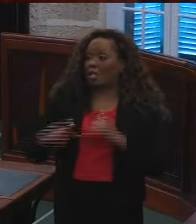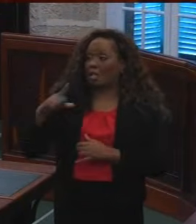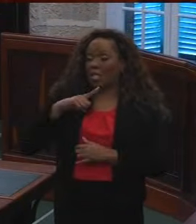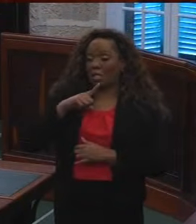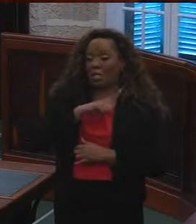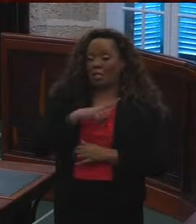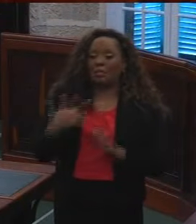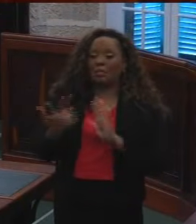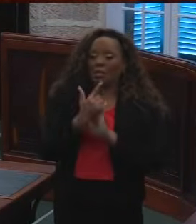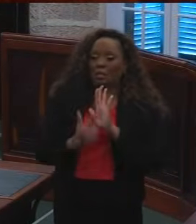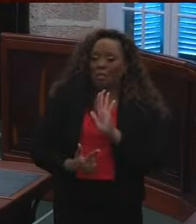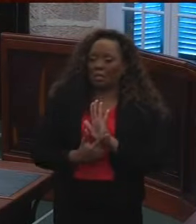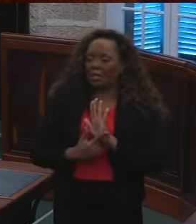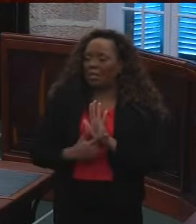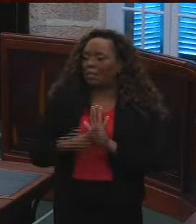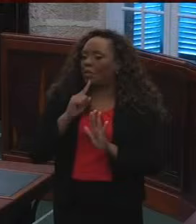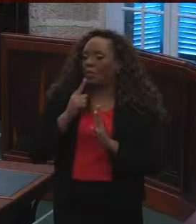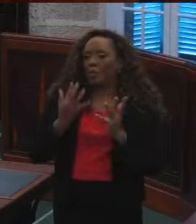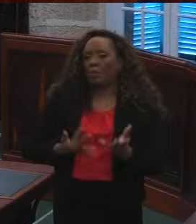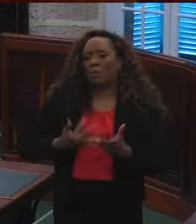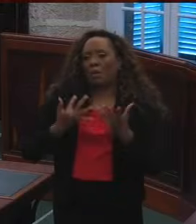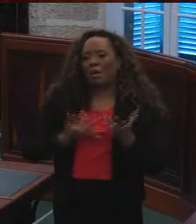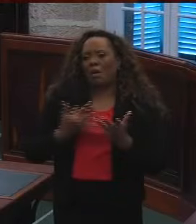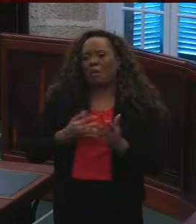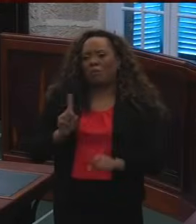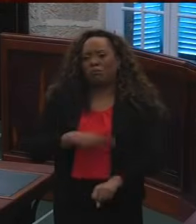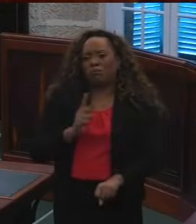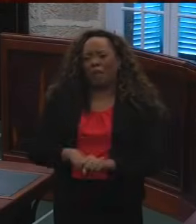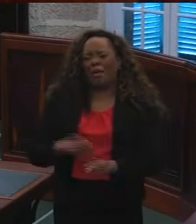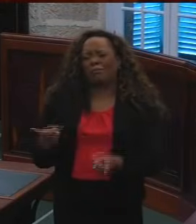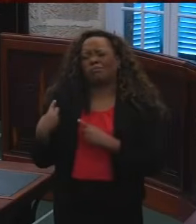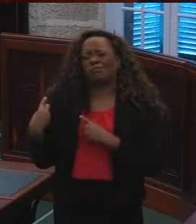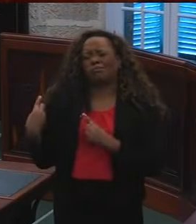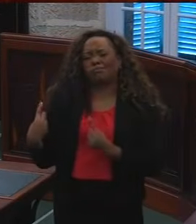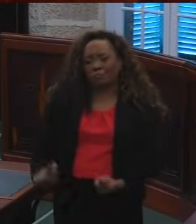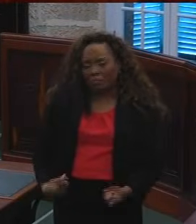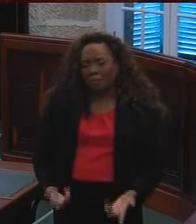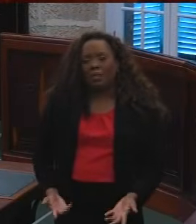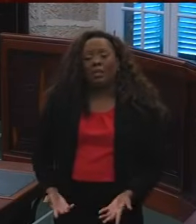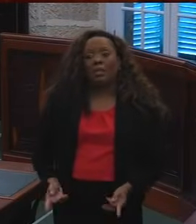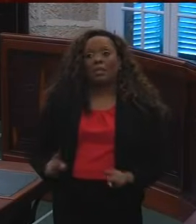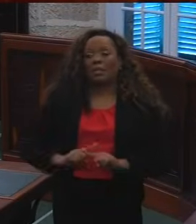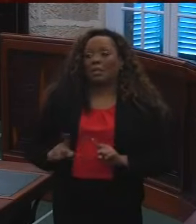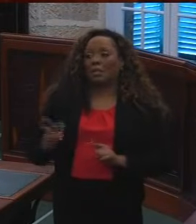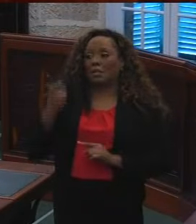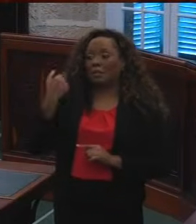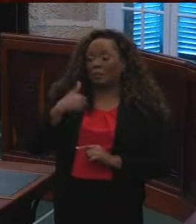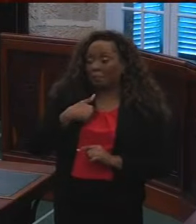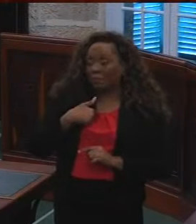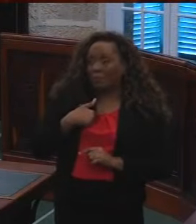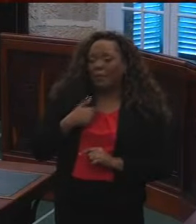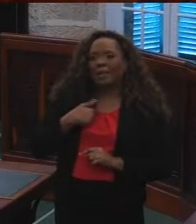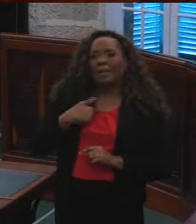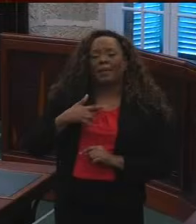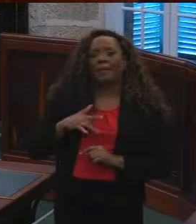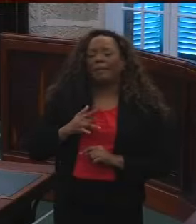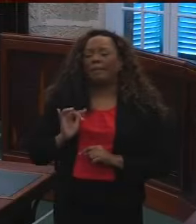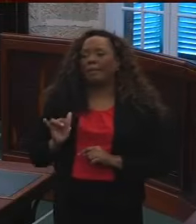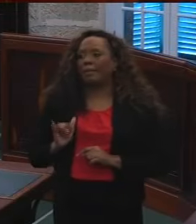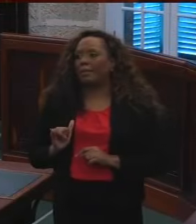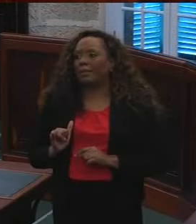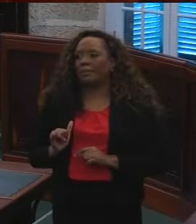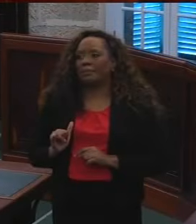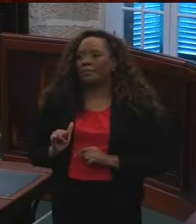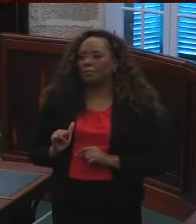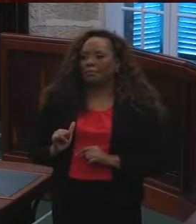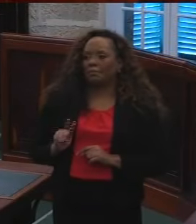that has really and truly, in my mind, passed the overdue